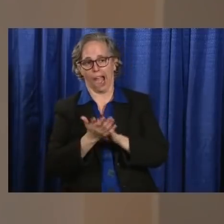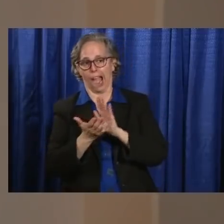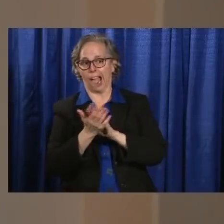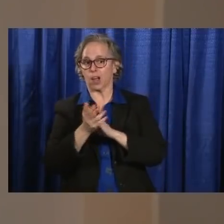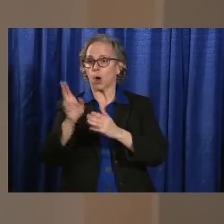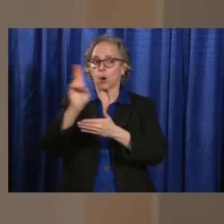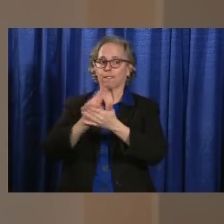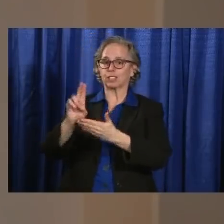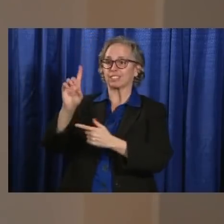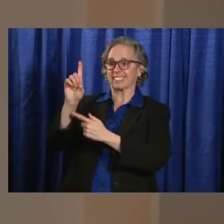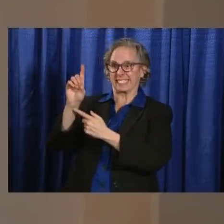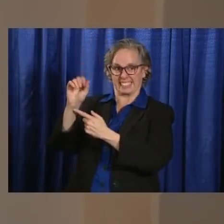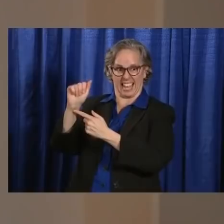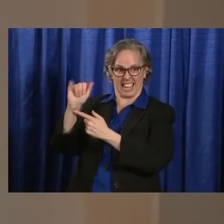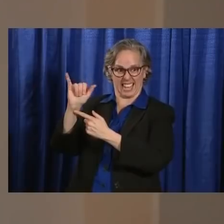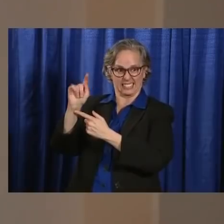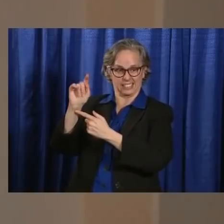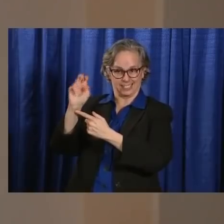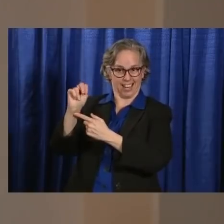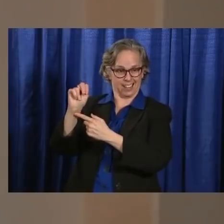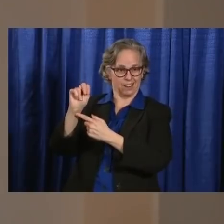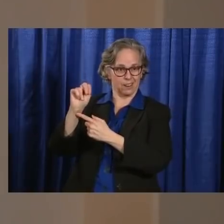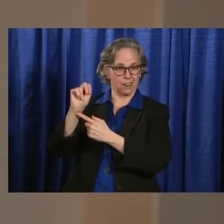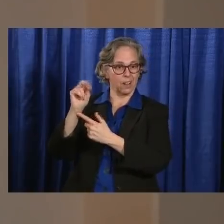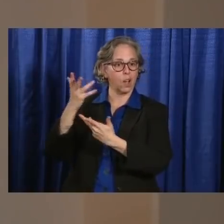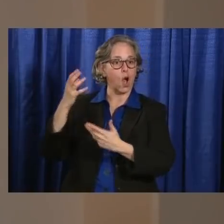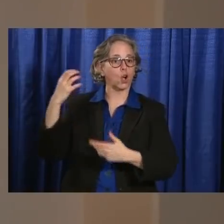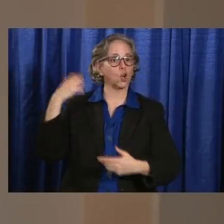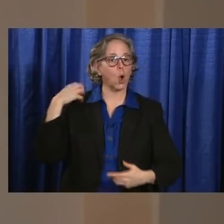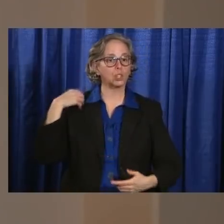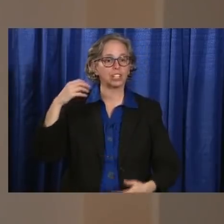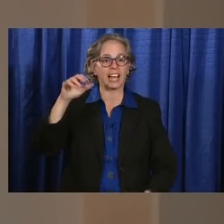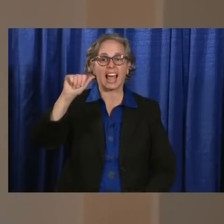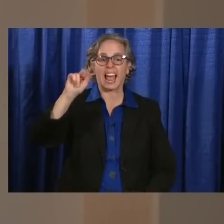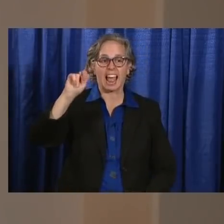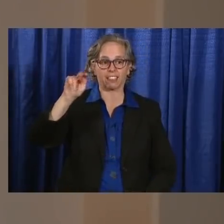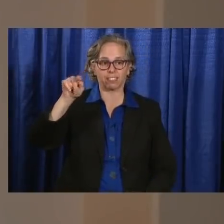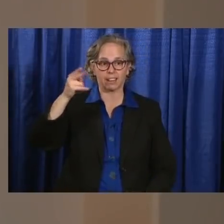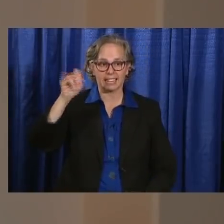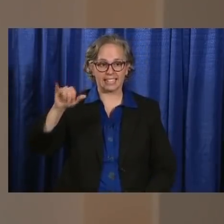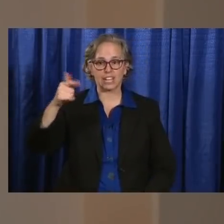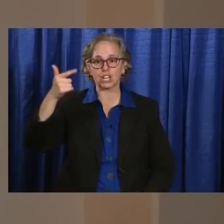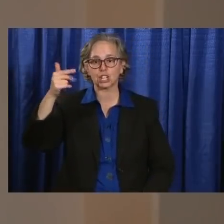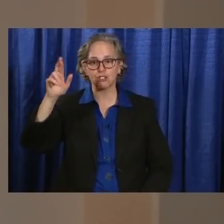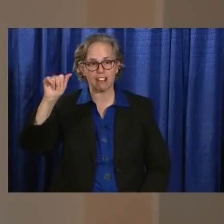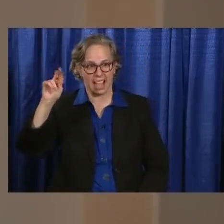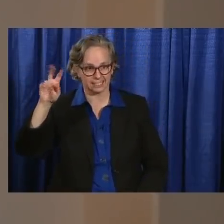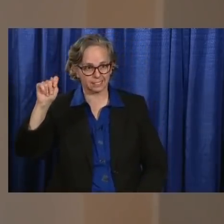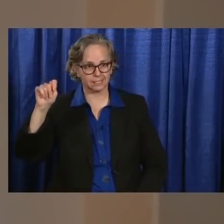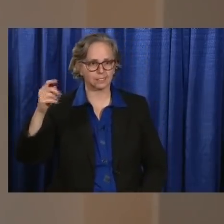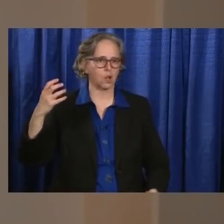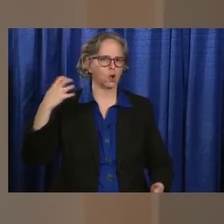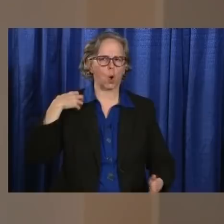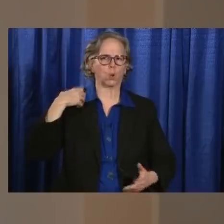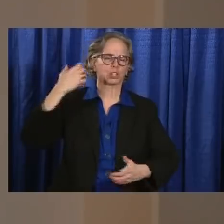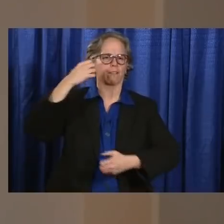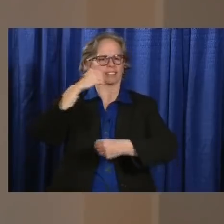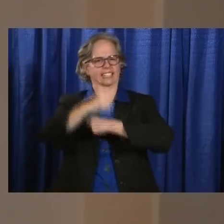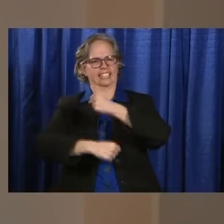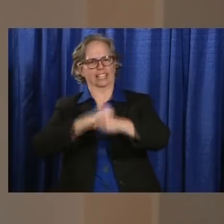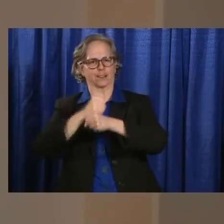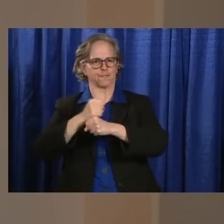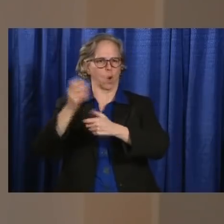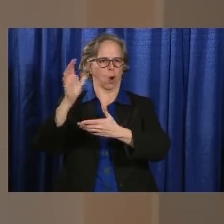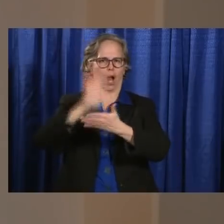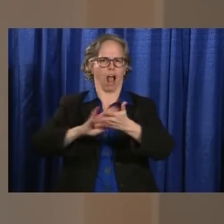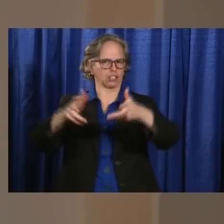Coach of the Year in college basketball, and Obi Toppin, who was named Player of the Year in college basketball. Two